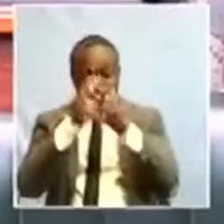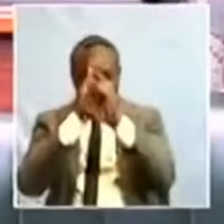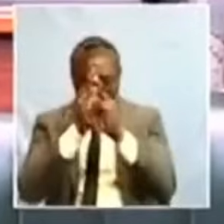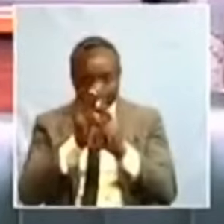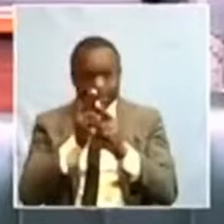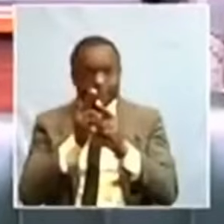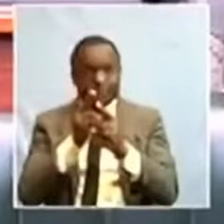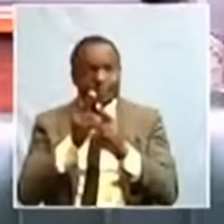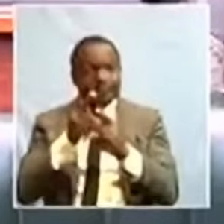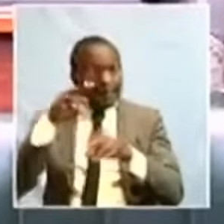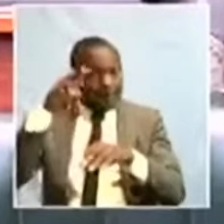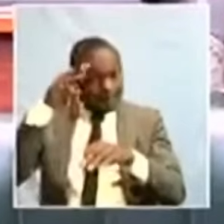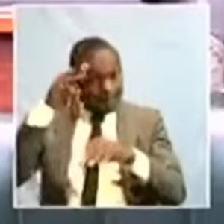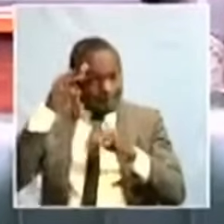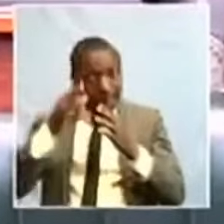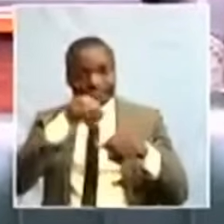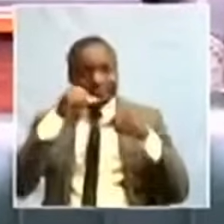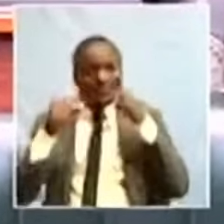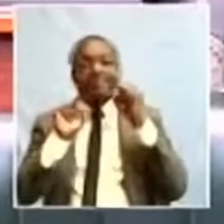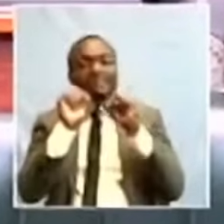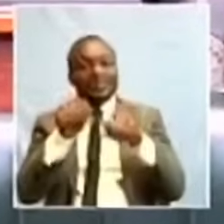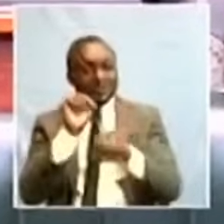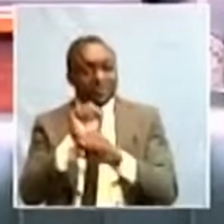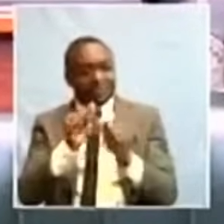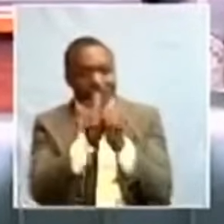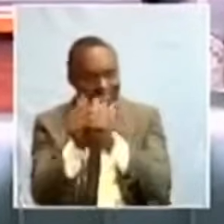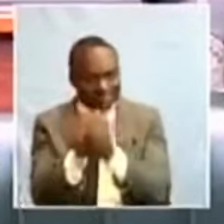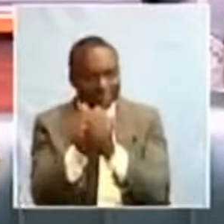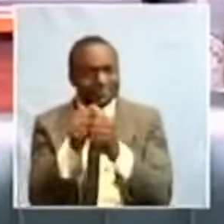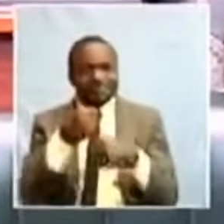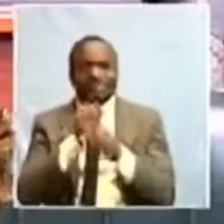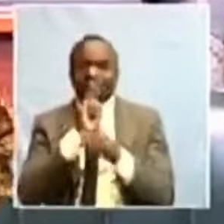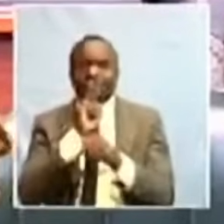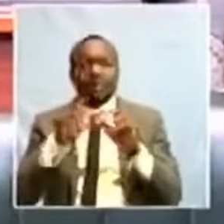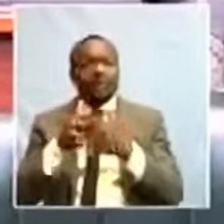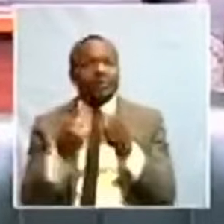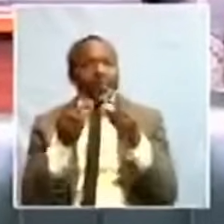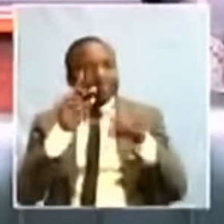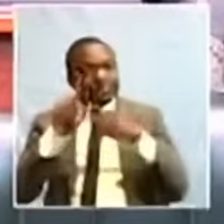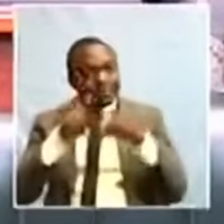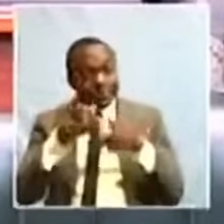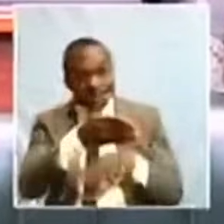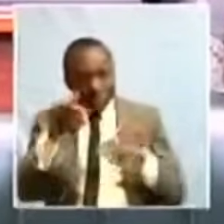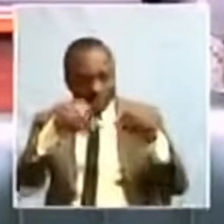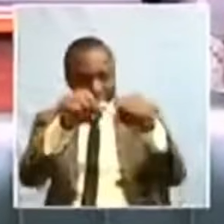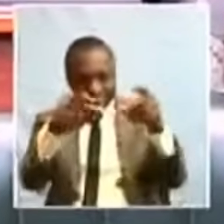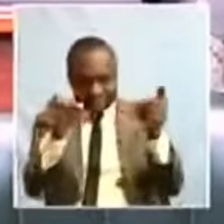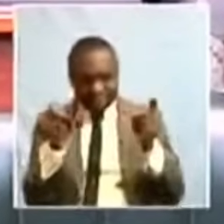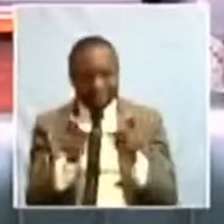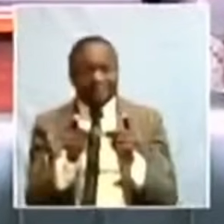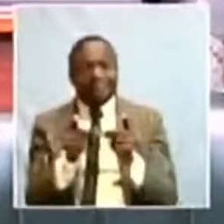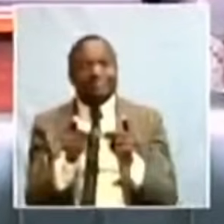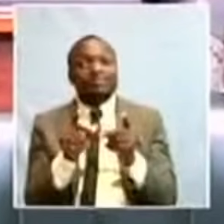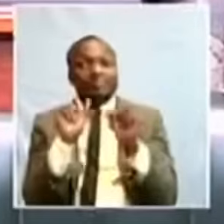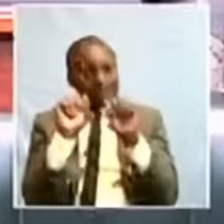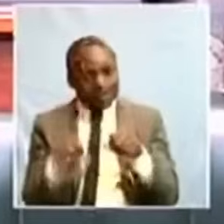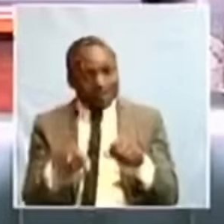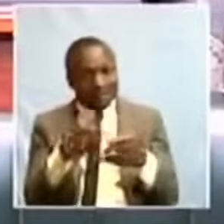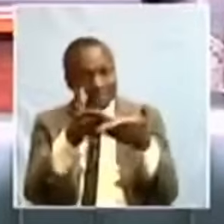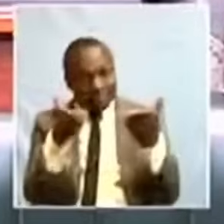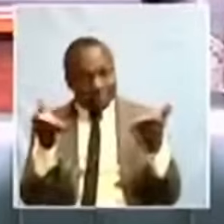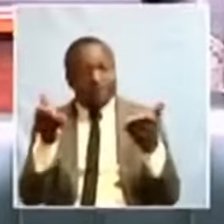of Agriculture. We can work together to ensure how many people are in these places and let them